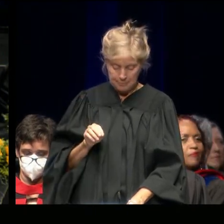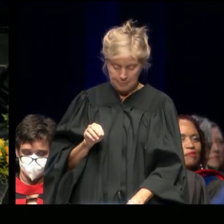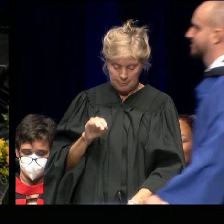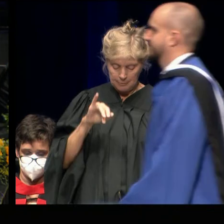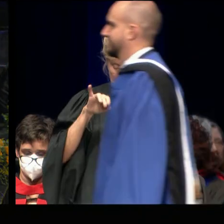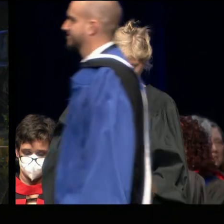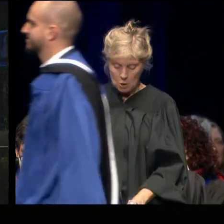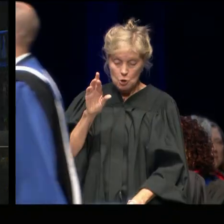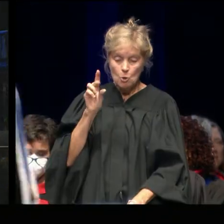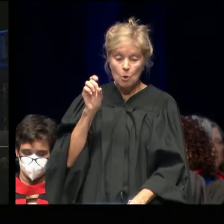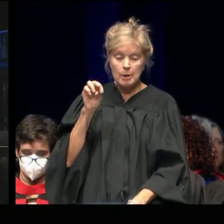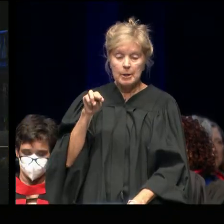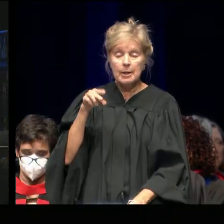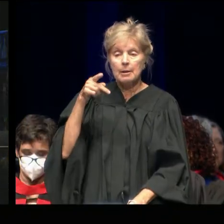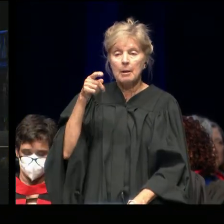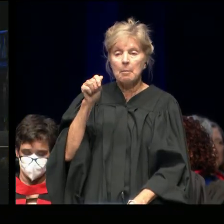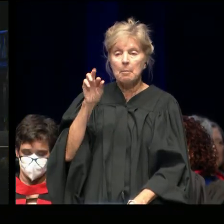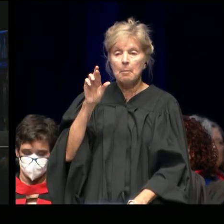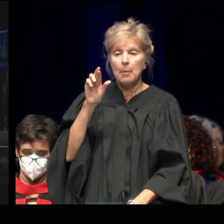Jordan Pardo.